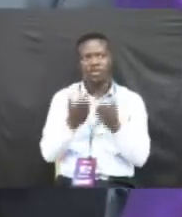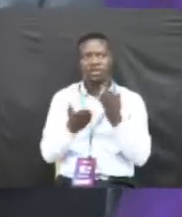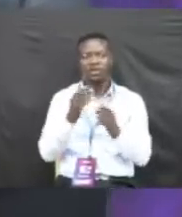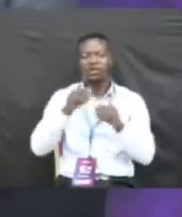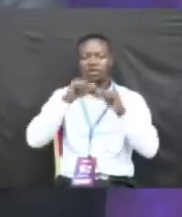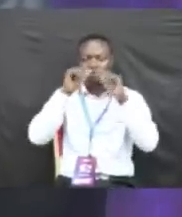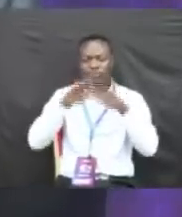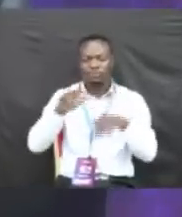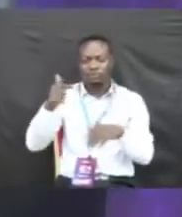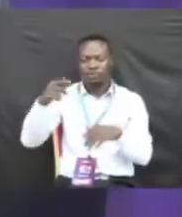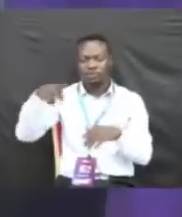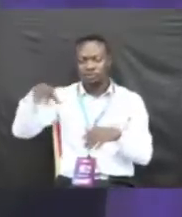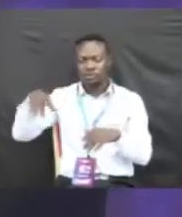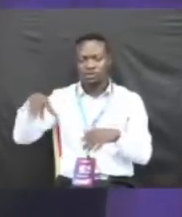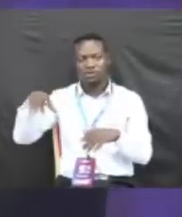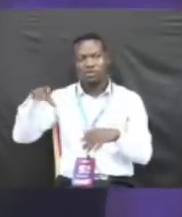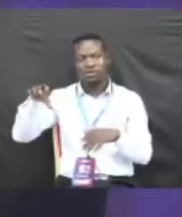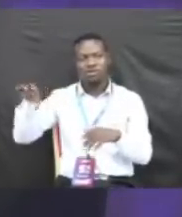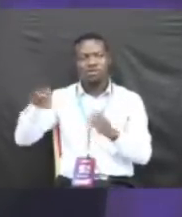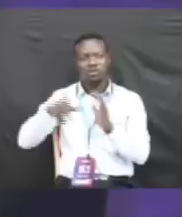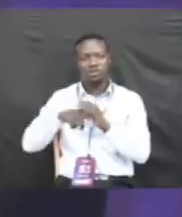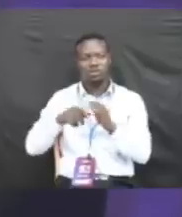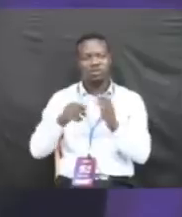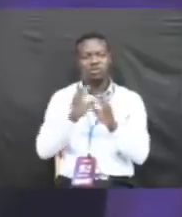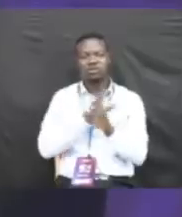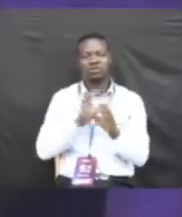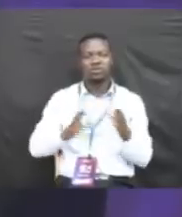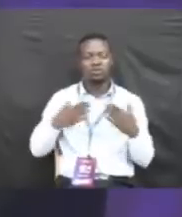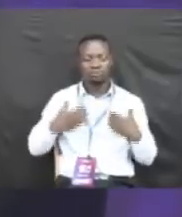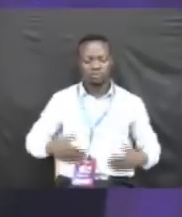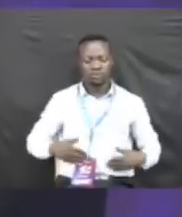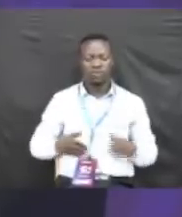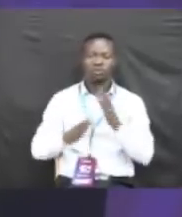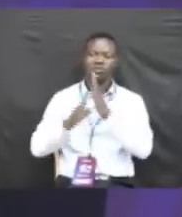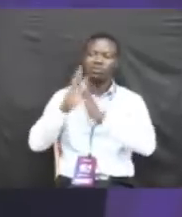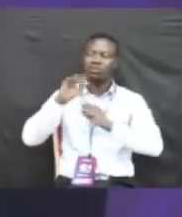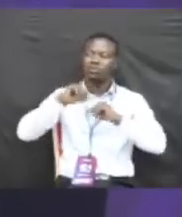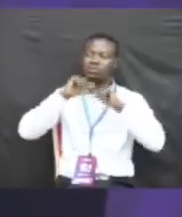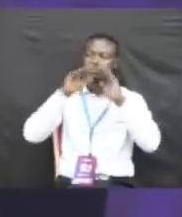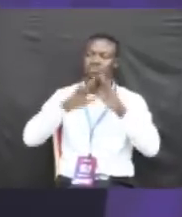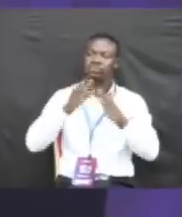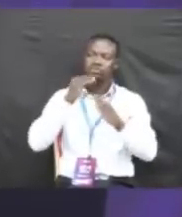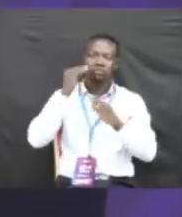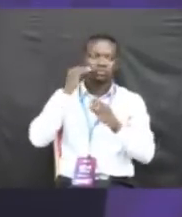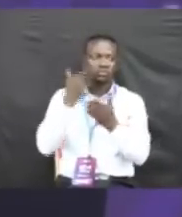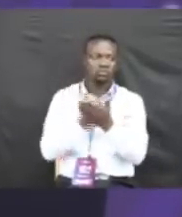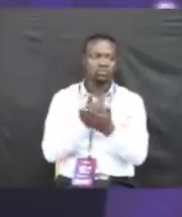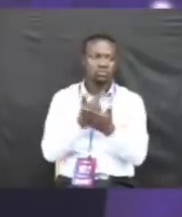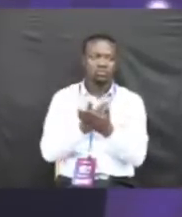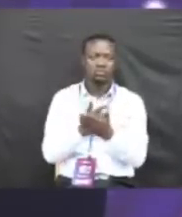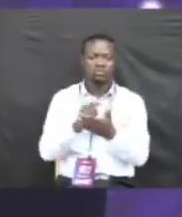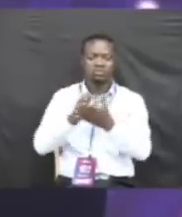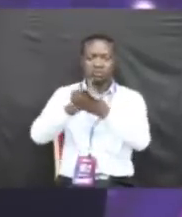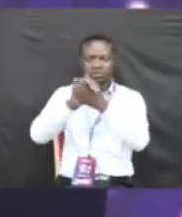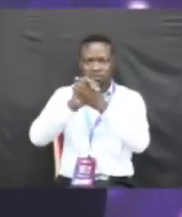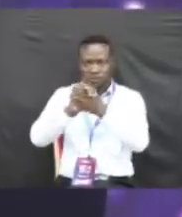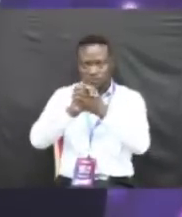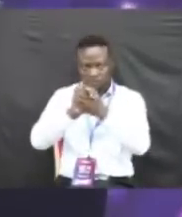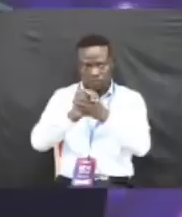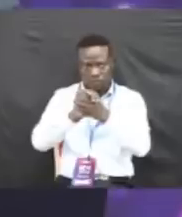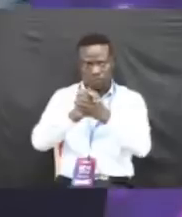bless GPCC and the body of Christ. And may God bless our homeland Ghana. Congratulations